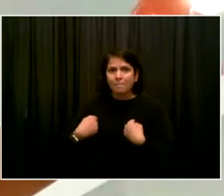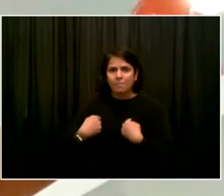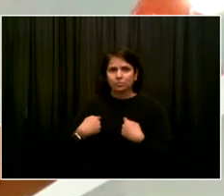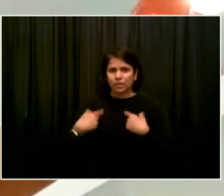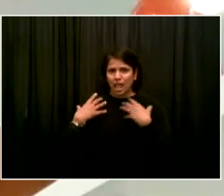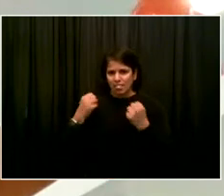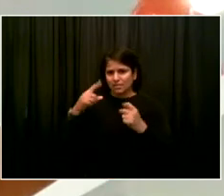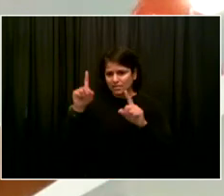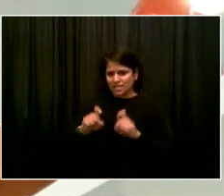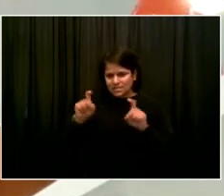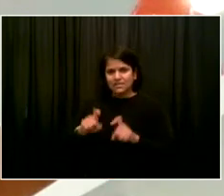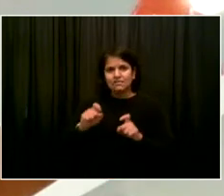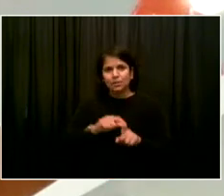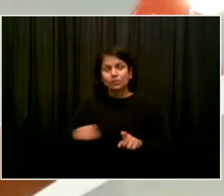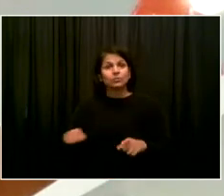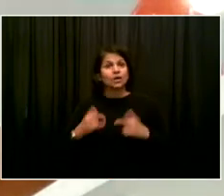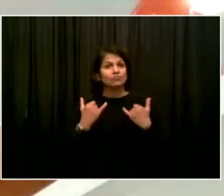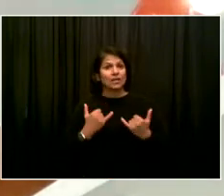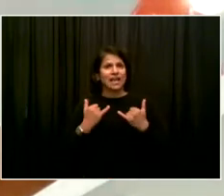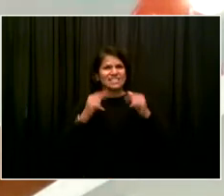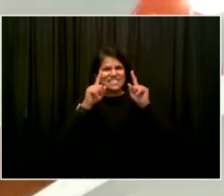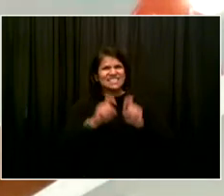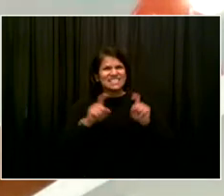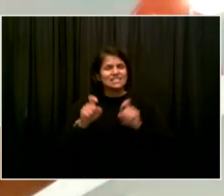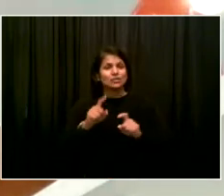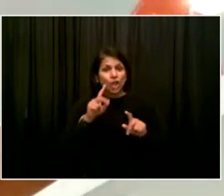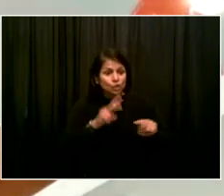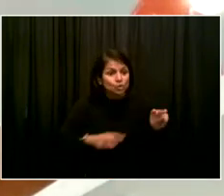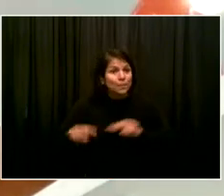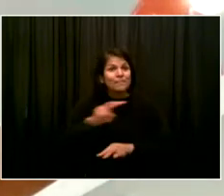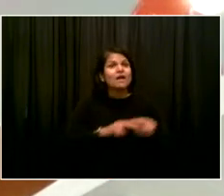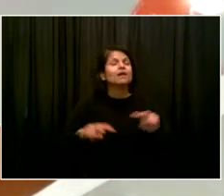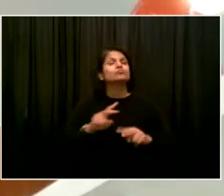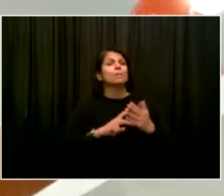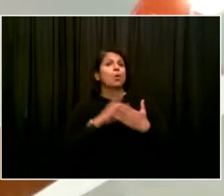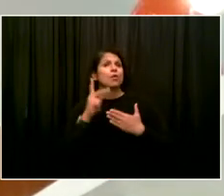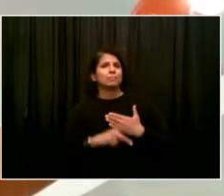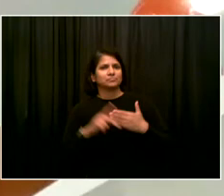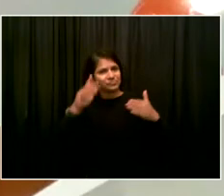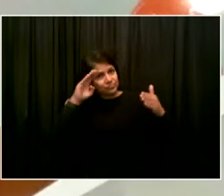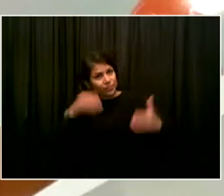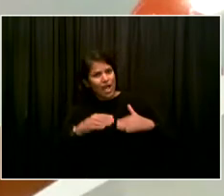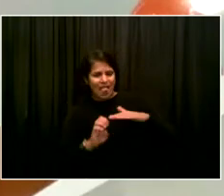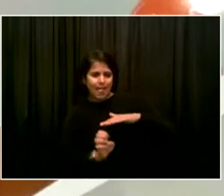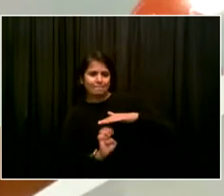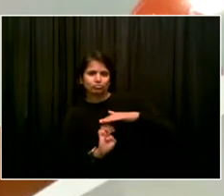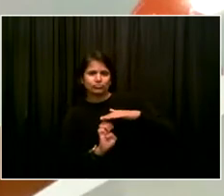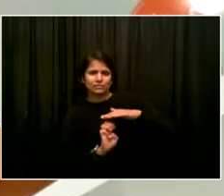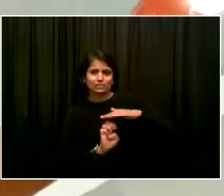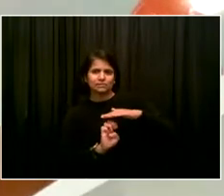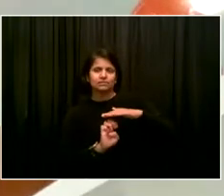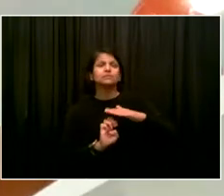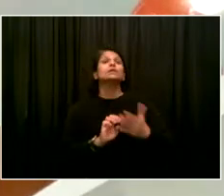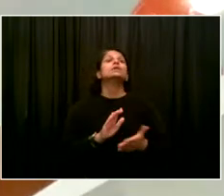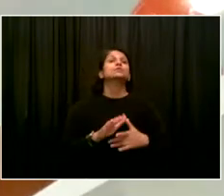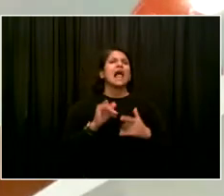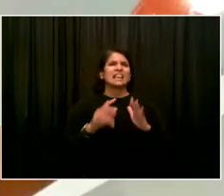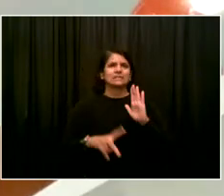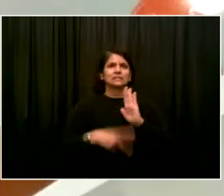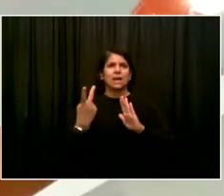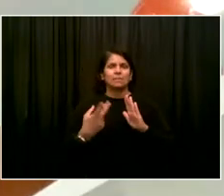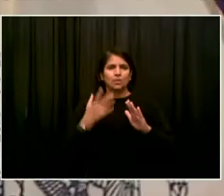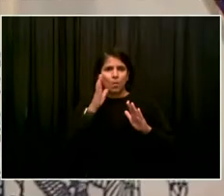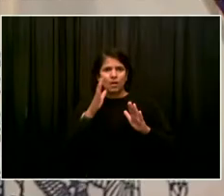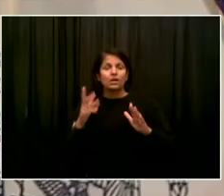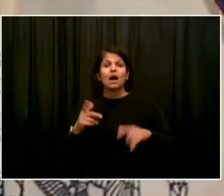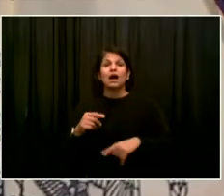schools, and that we're going to be doubling effective January 3rd. So for pre-K and 3K students, definitely bring them to us. We'd like to see